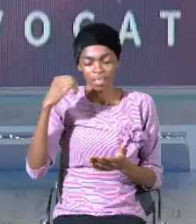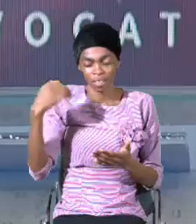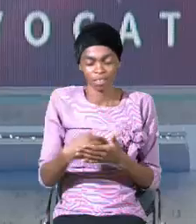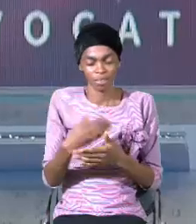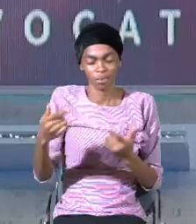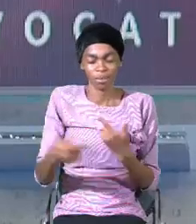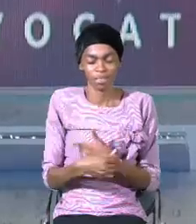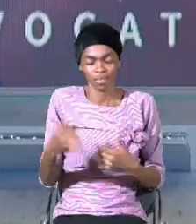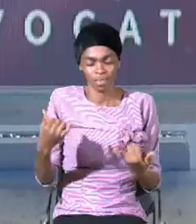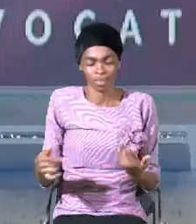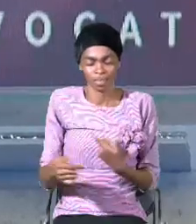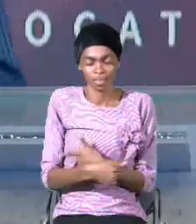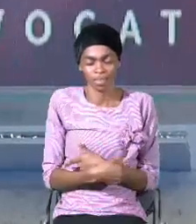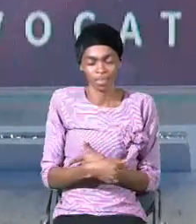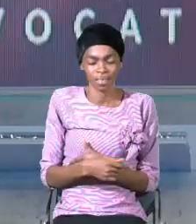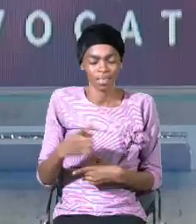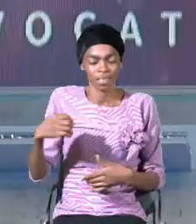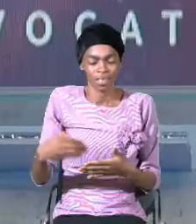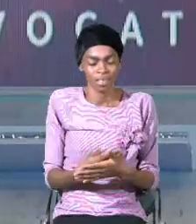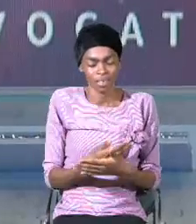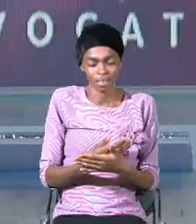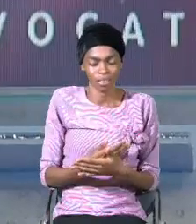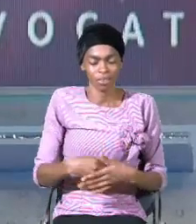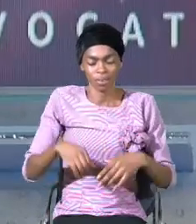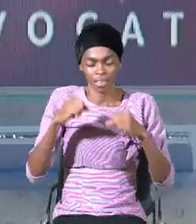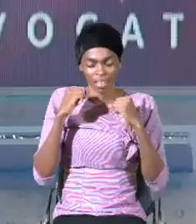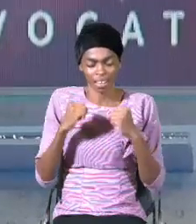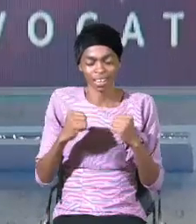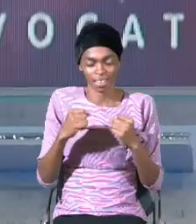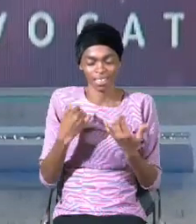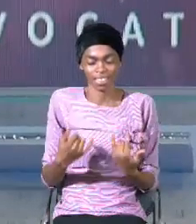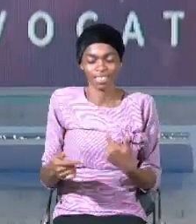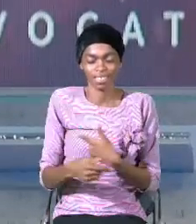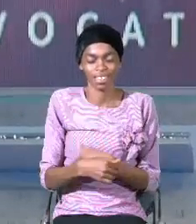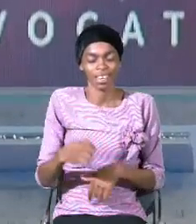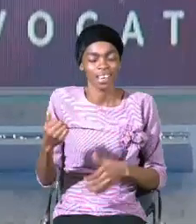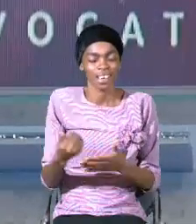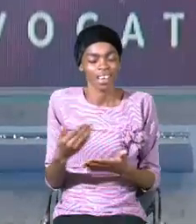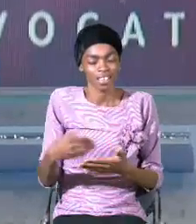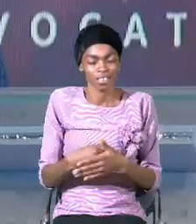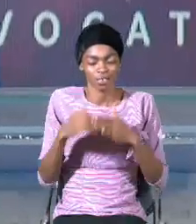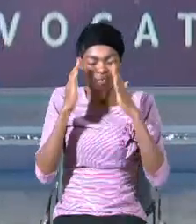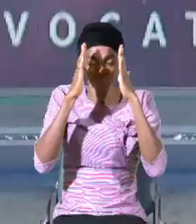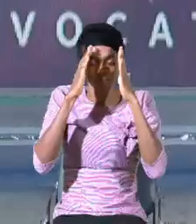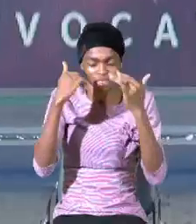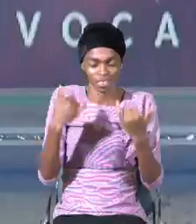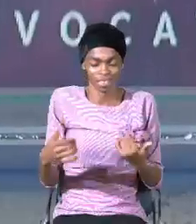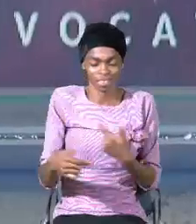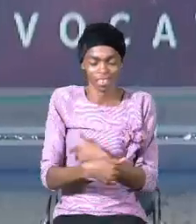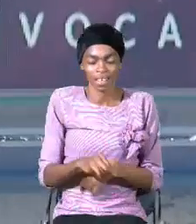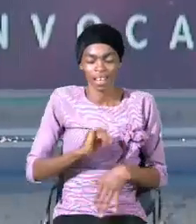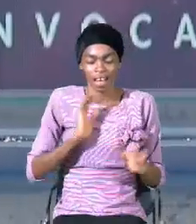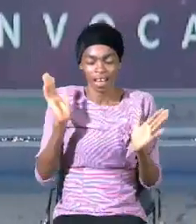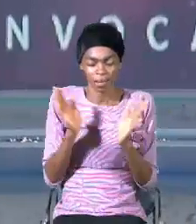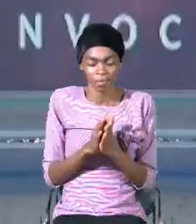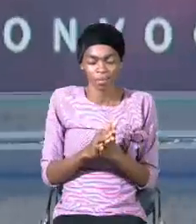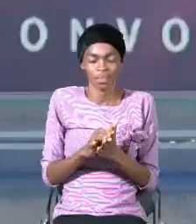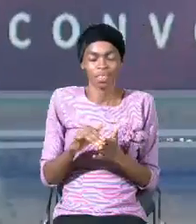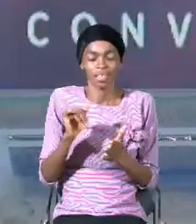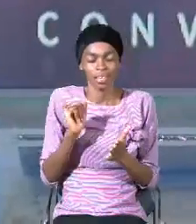today. A new energy today. A new focus today. I pray the